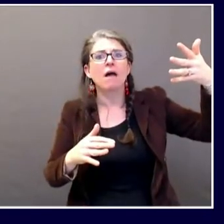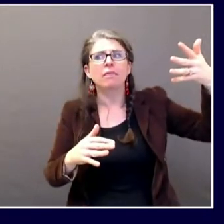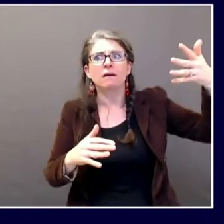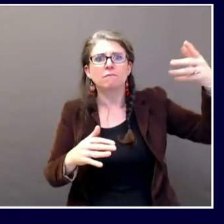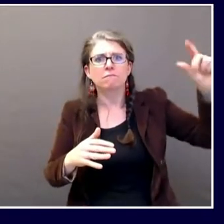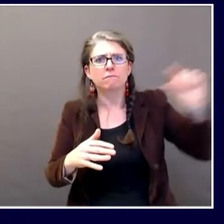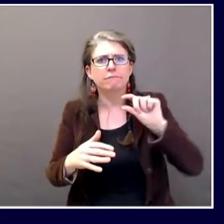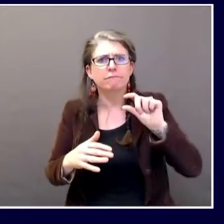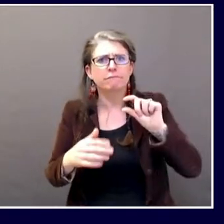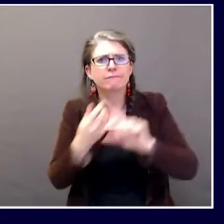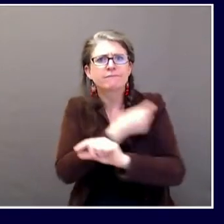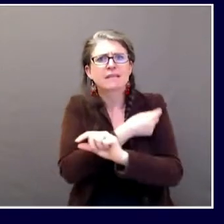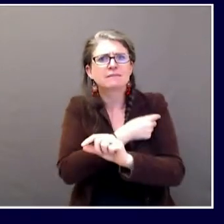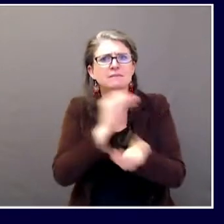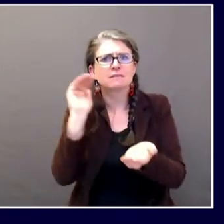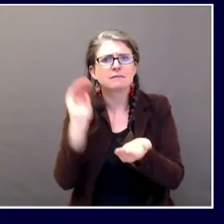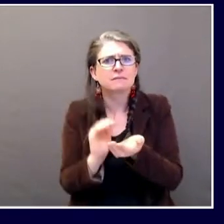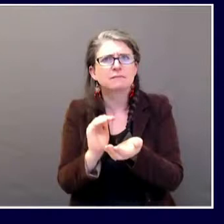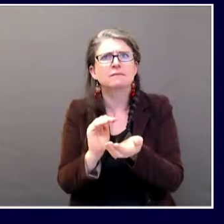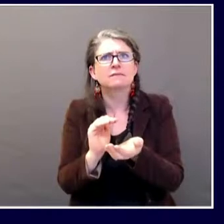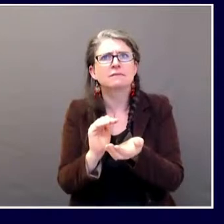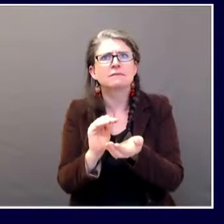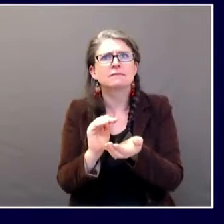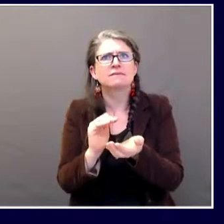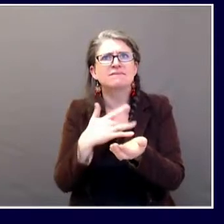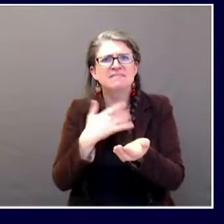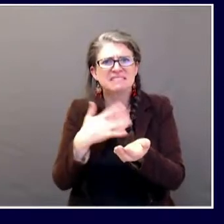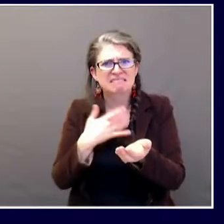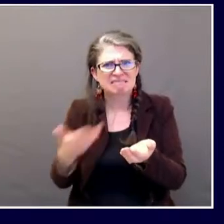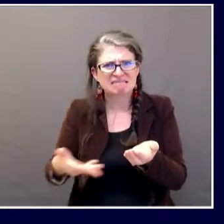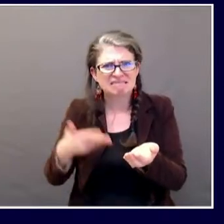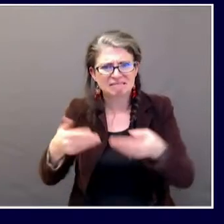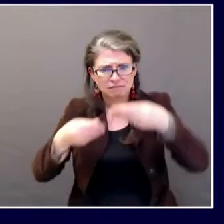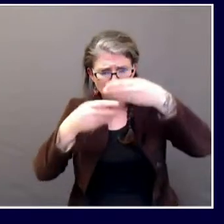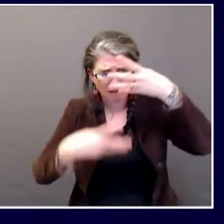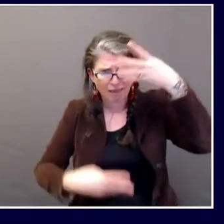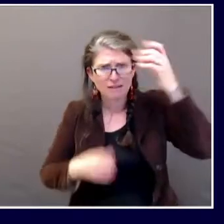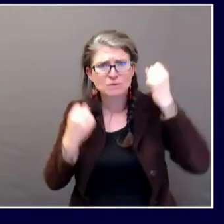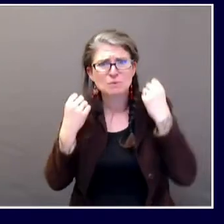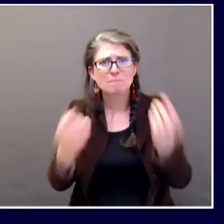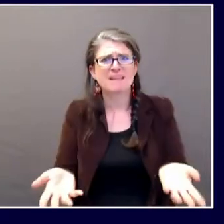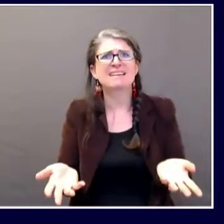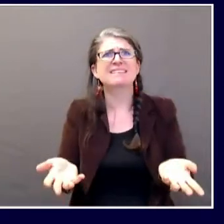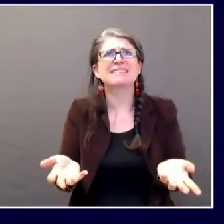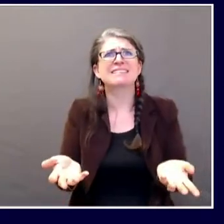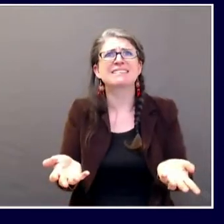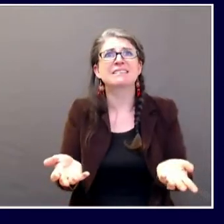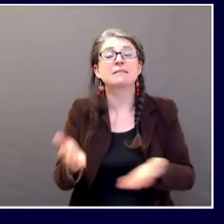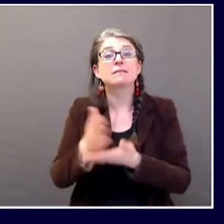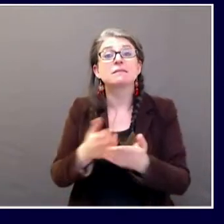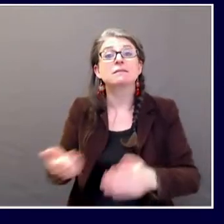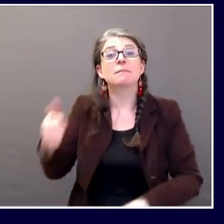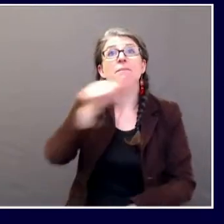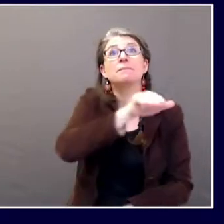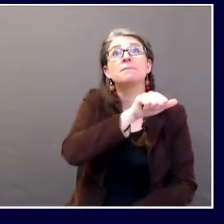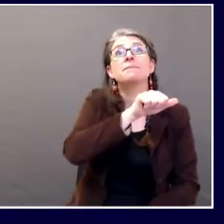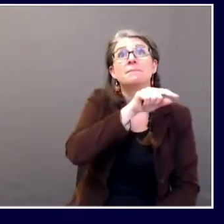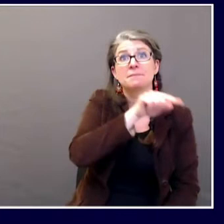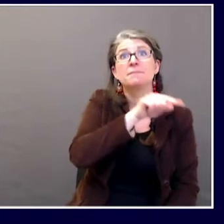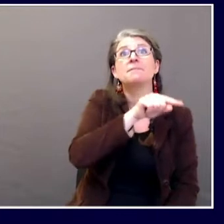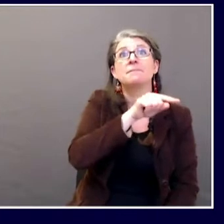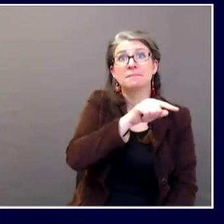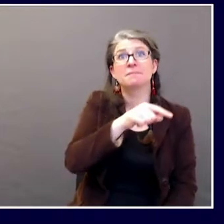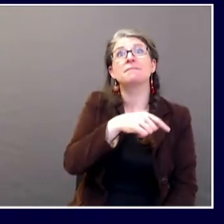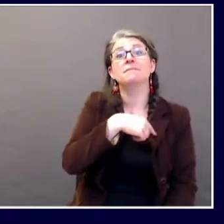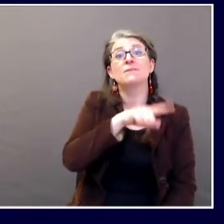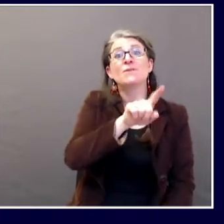cancel appointments in large swaths, hundreds and hundreds of people being canceled because there wasn't vaccine available. We're